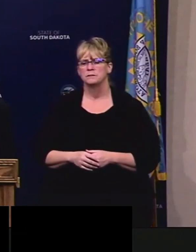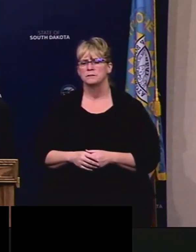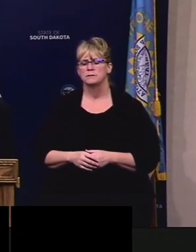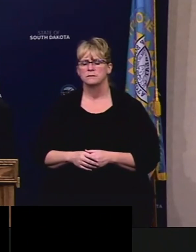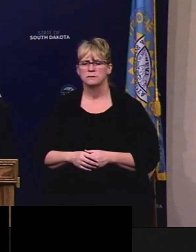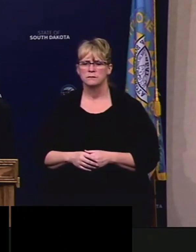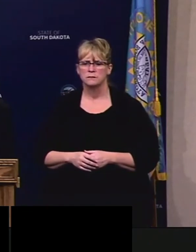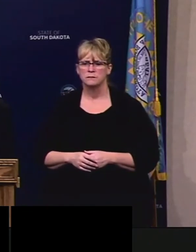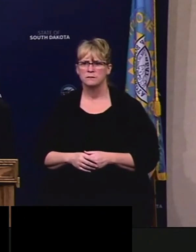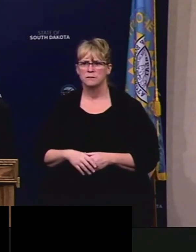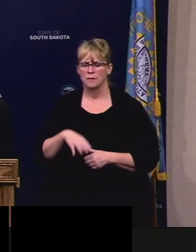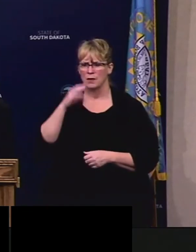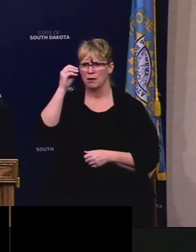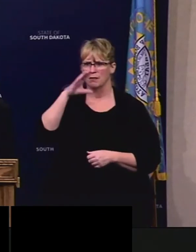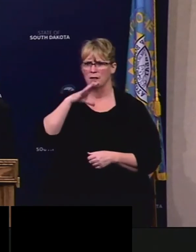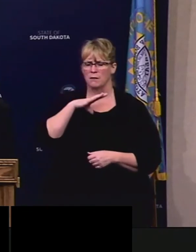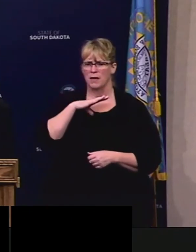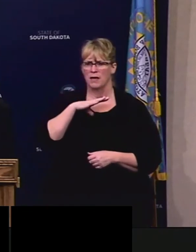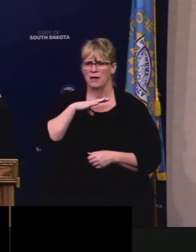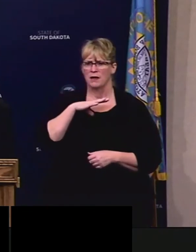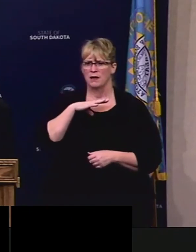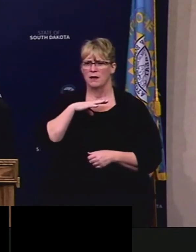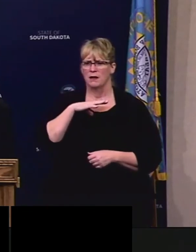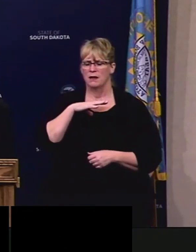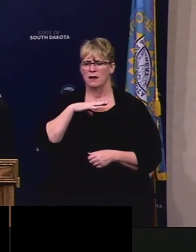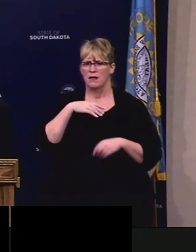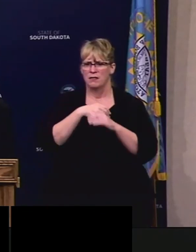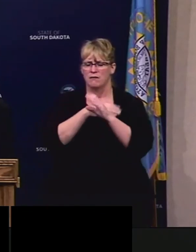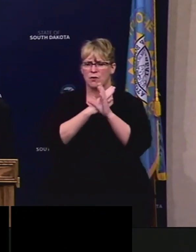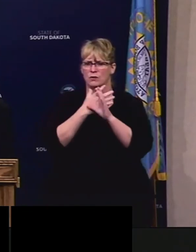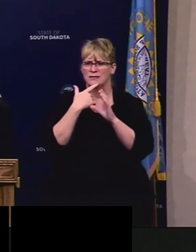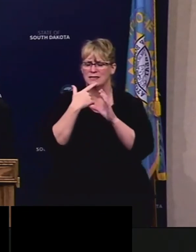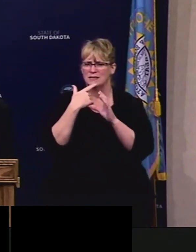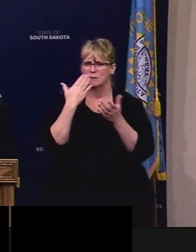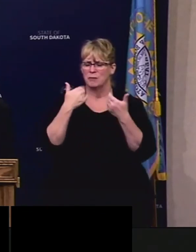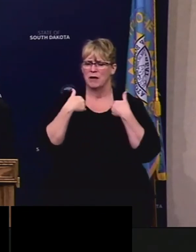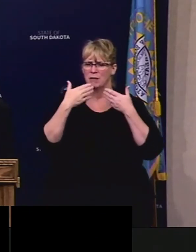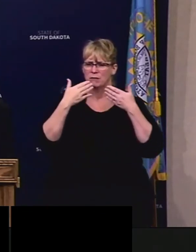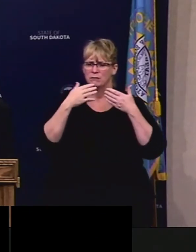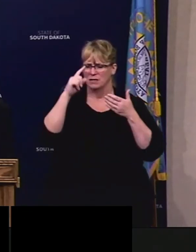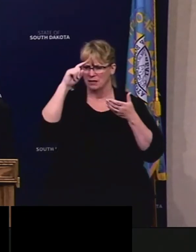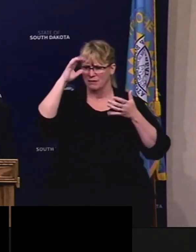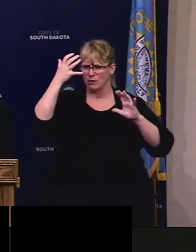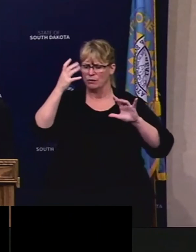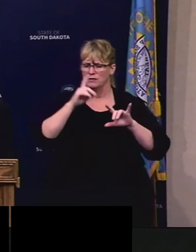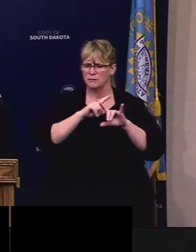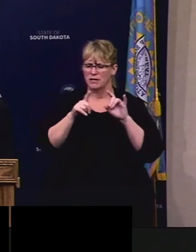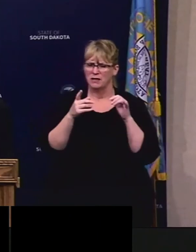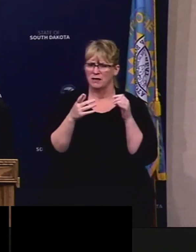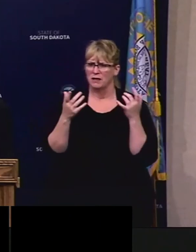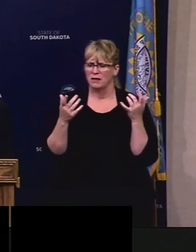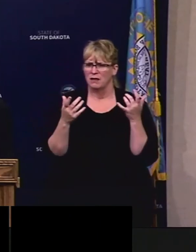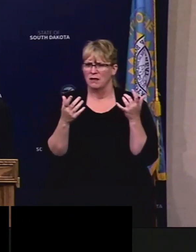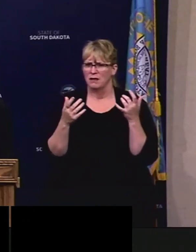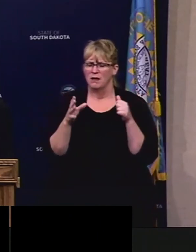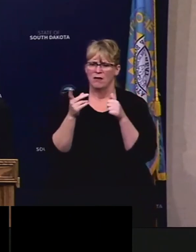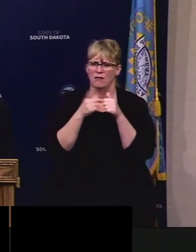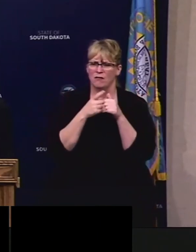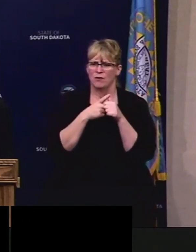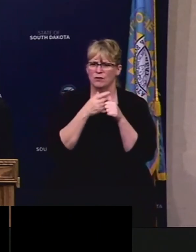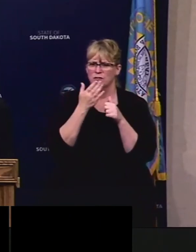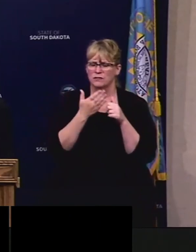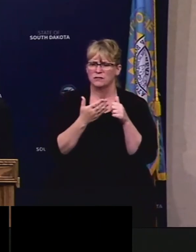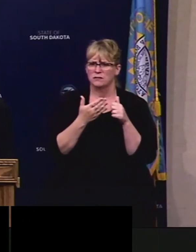I might be wrong here, but I remember there was a few different components to the study that was introduced at first. So there was, I think,